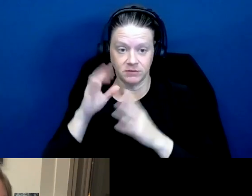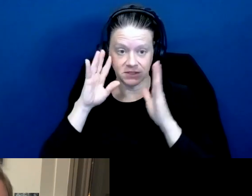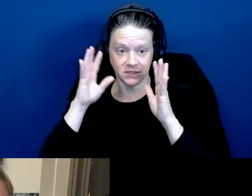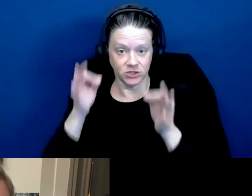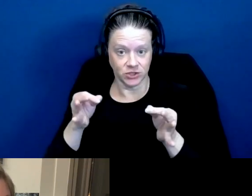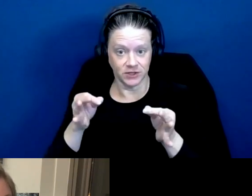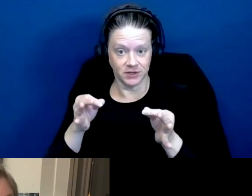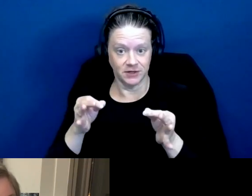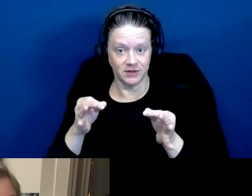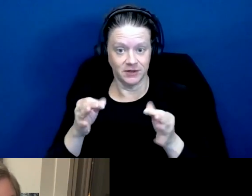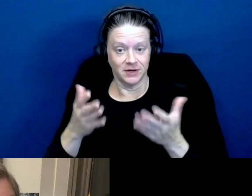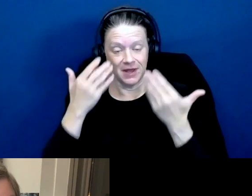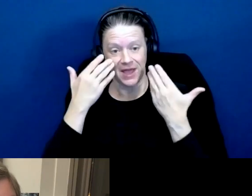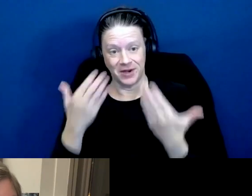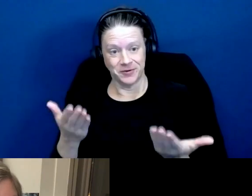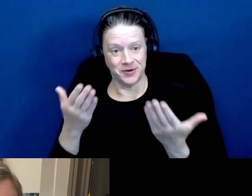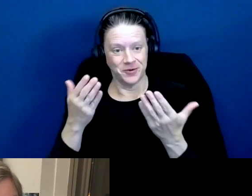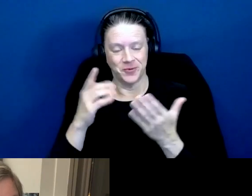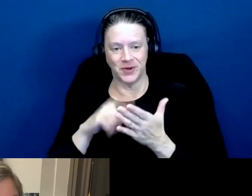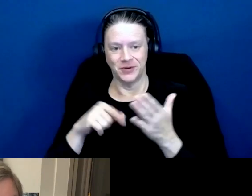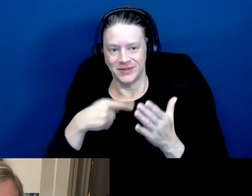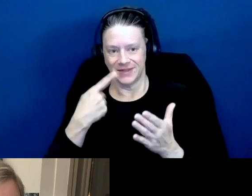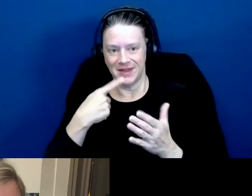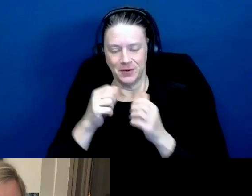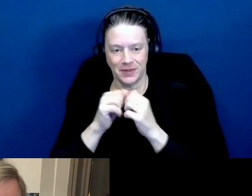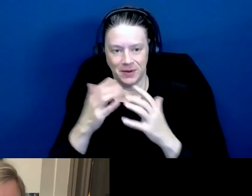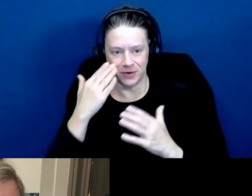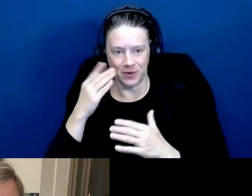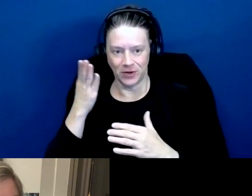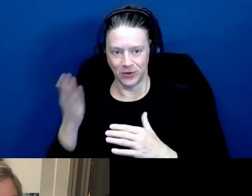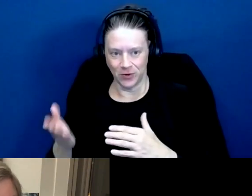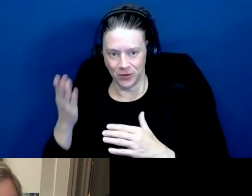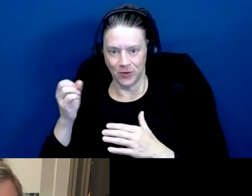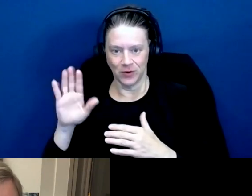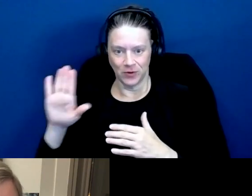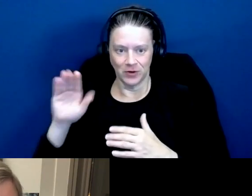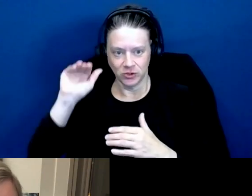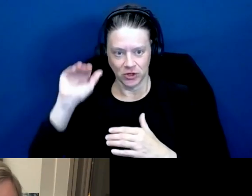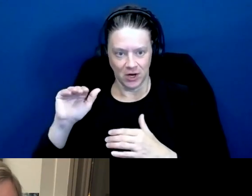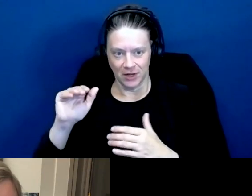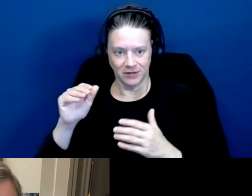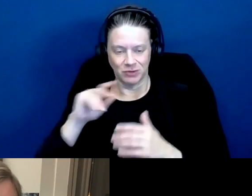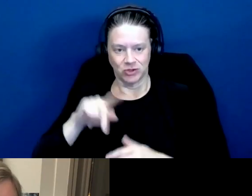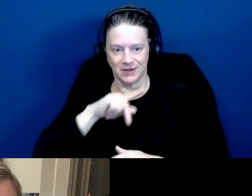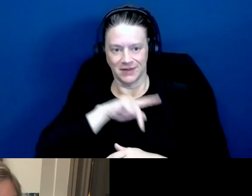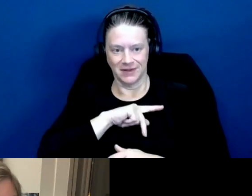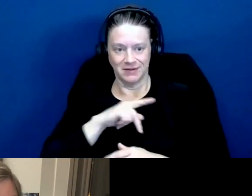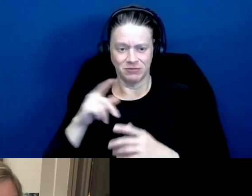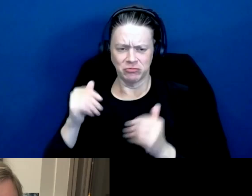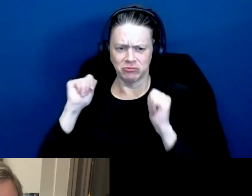I don't know that without knowing you personally and knowing your child personally, I can tell you, go do it or don't do it, because